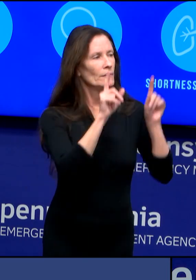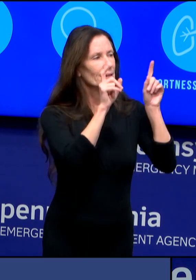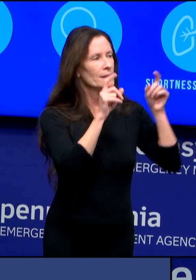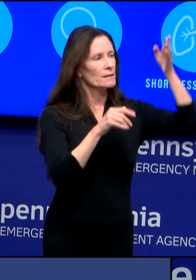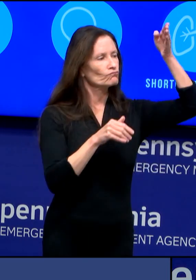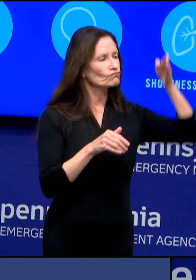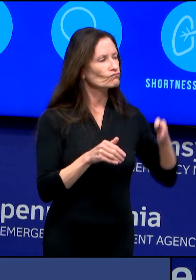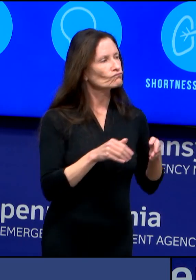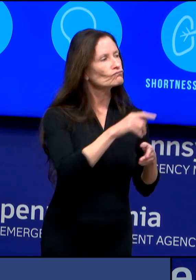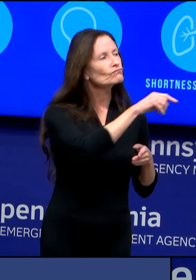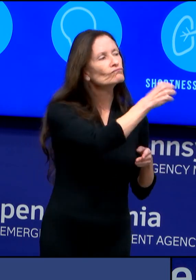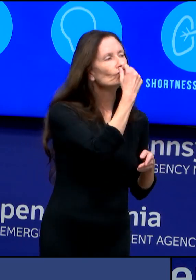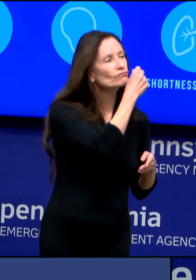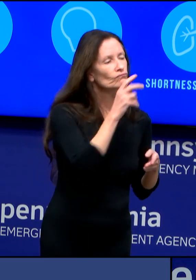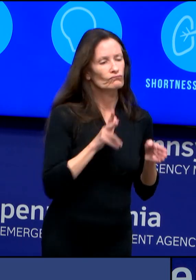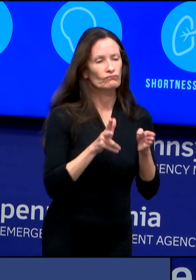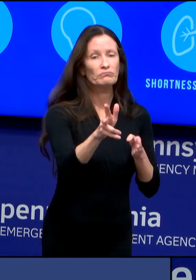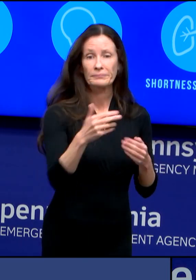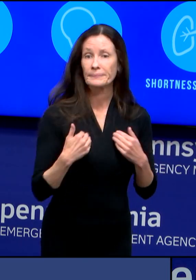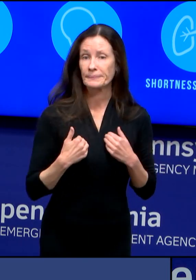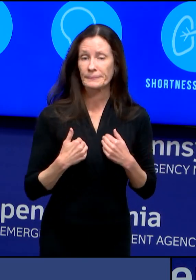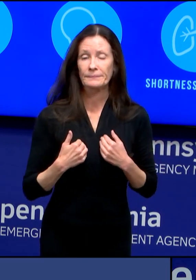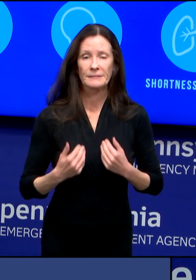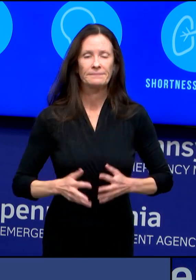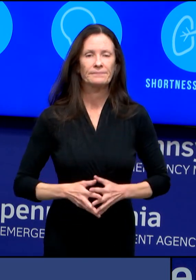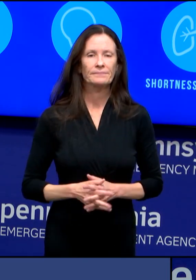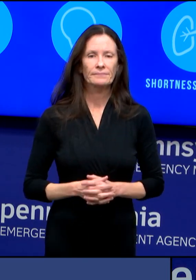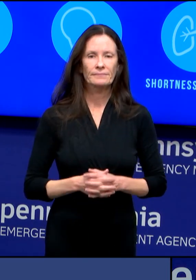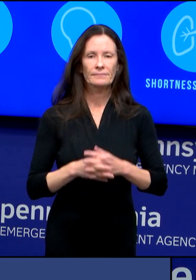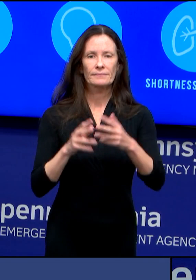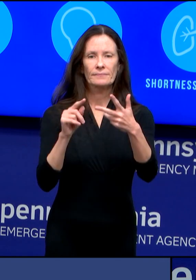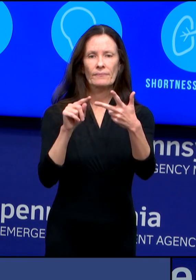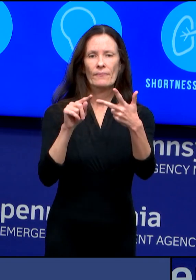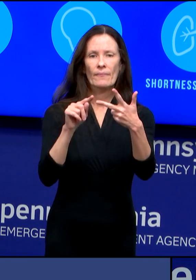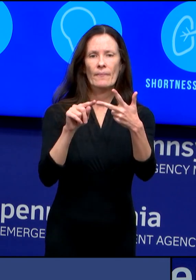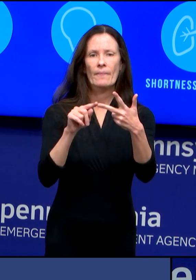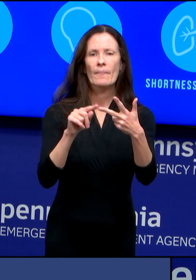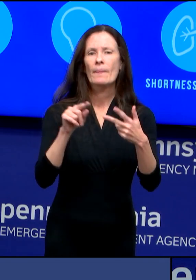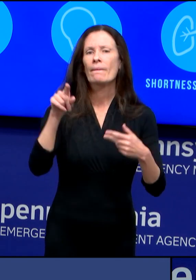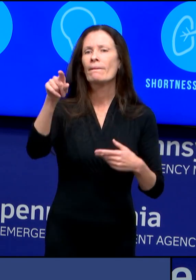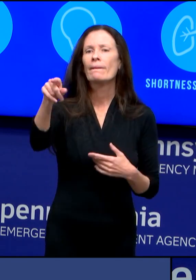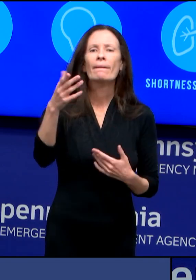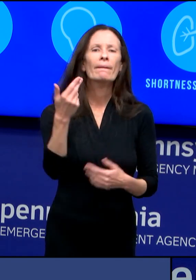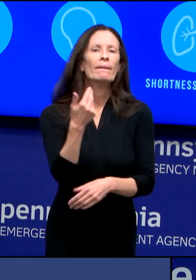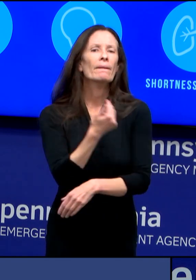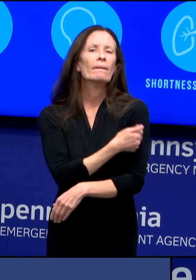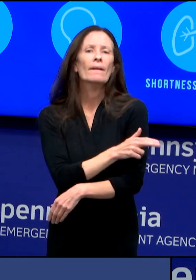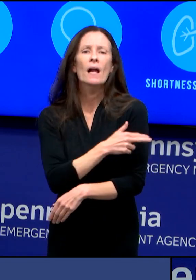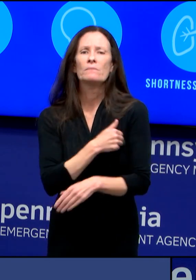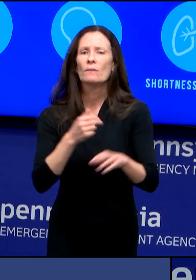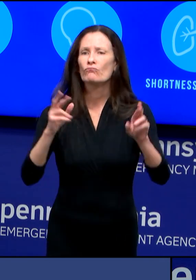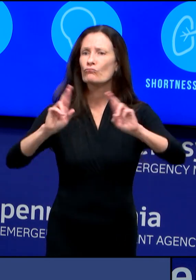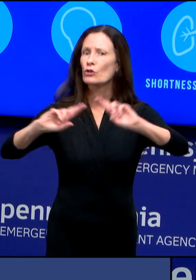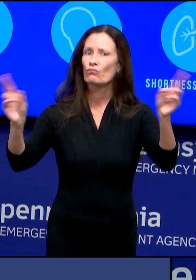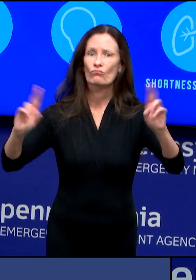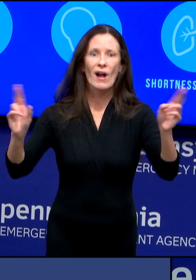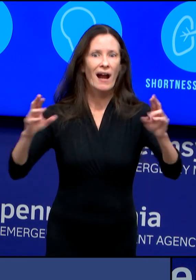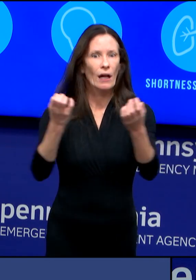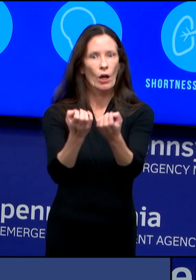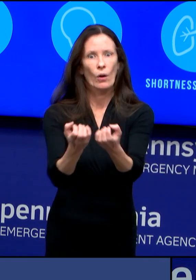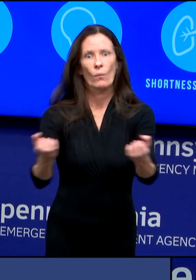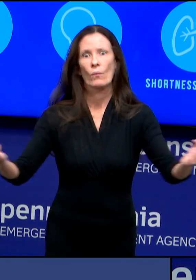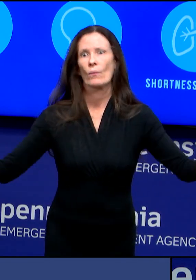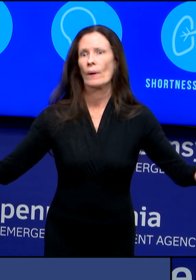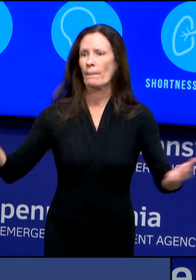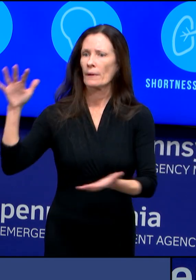systems for that potential surge. And so we're working on plans with them and to provide the resources that they